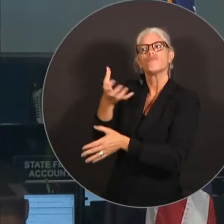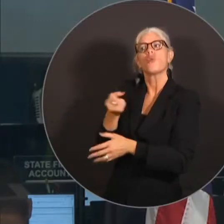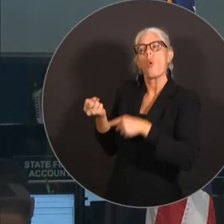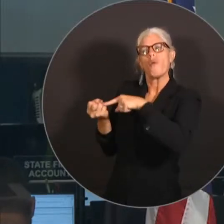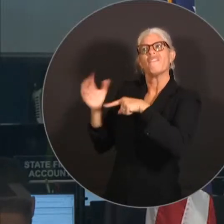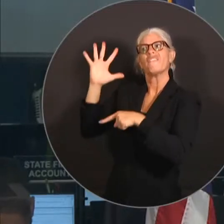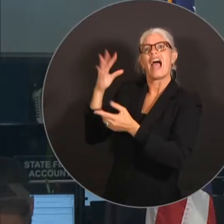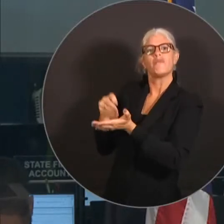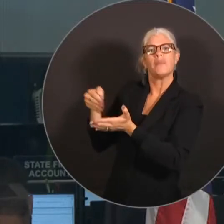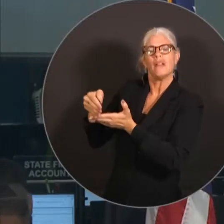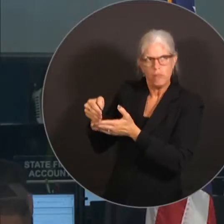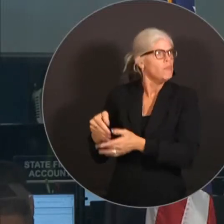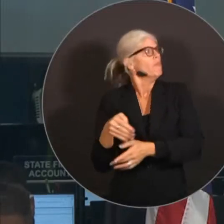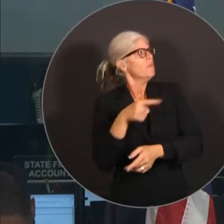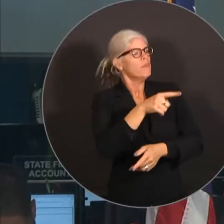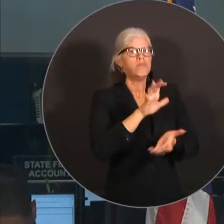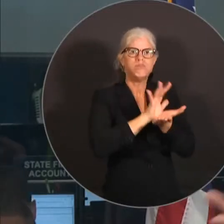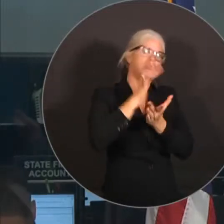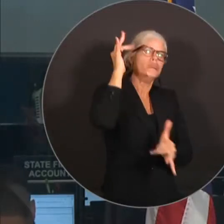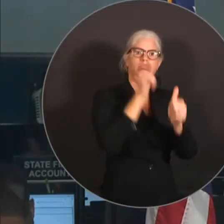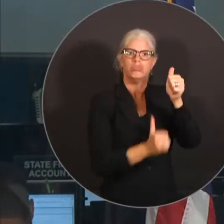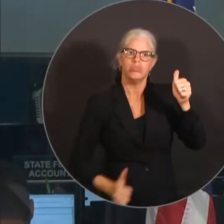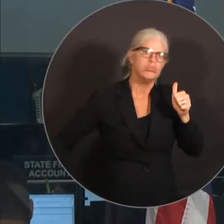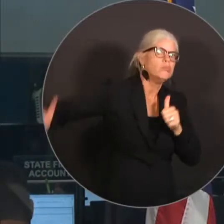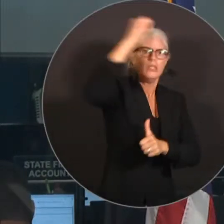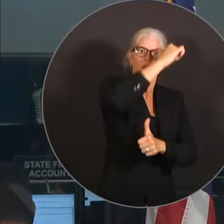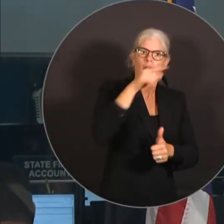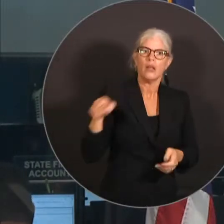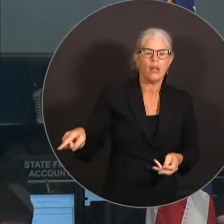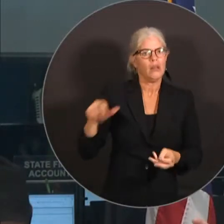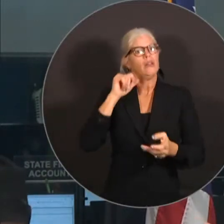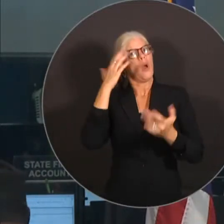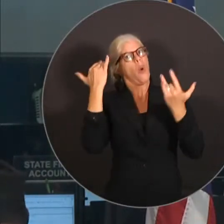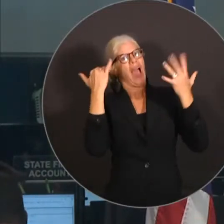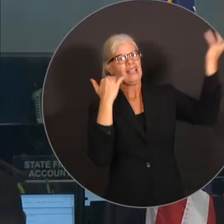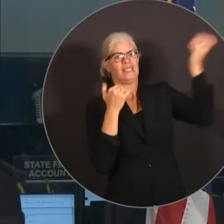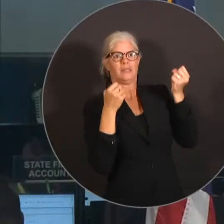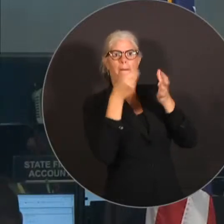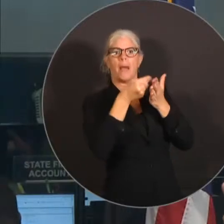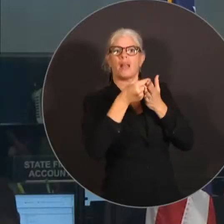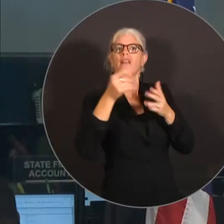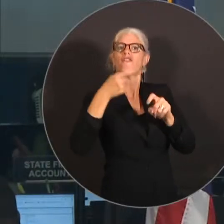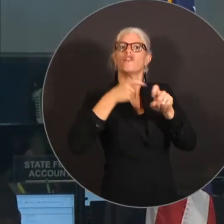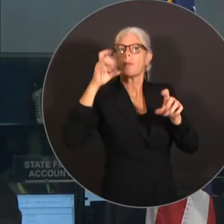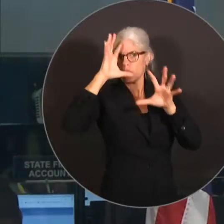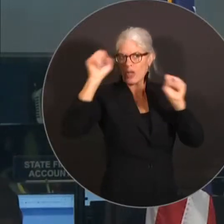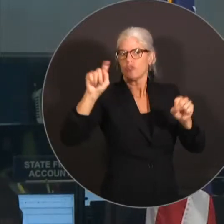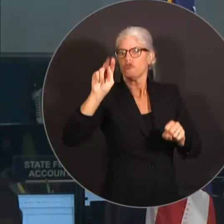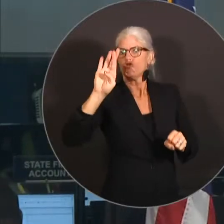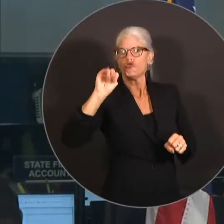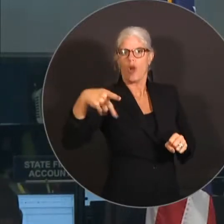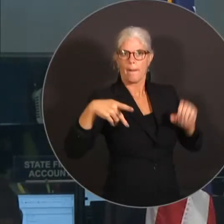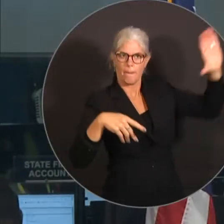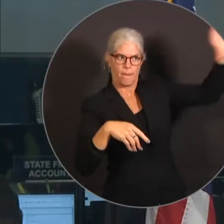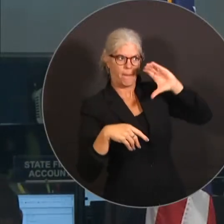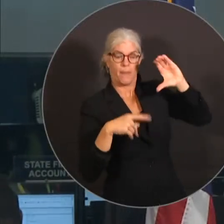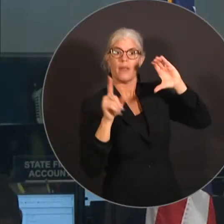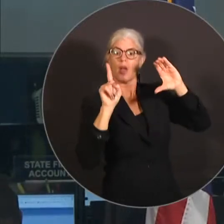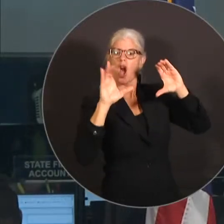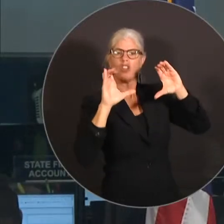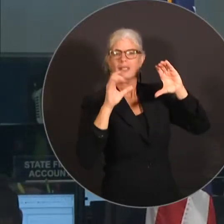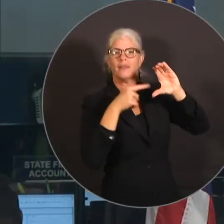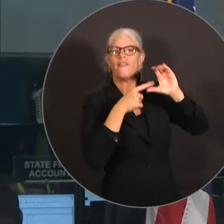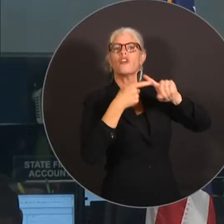And I think they got 100%. Oh, yeah, they did, because I went and got it from President Trump, 100% of reimbursement for the first 45 days. But to